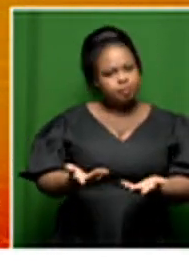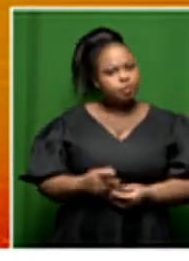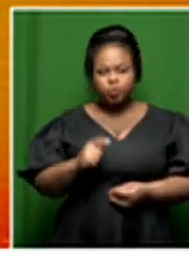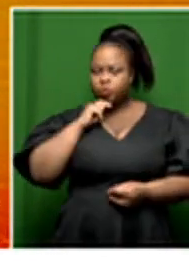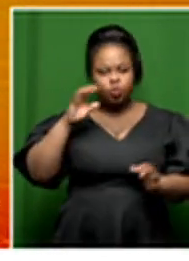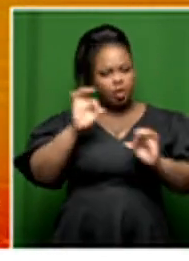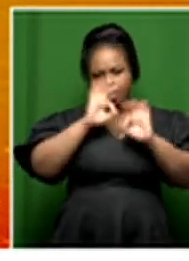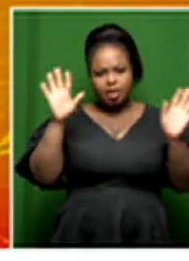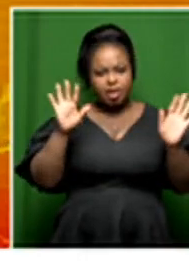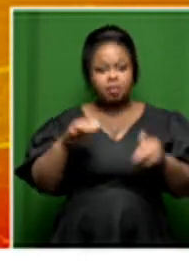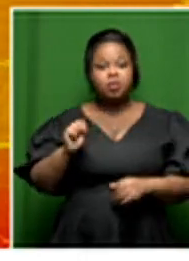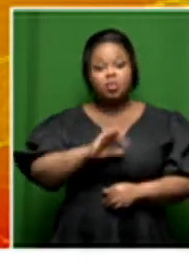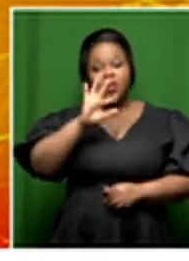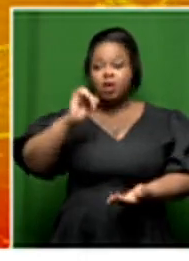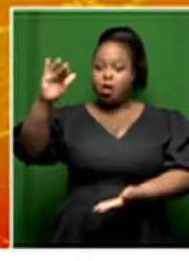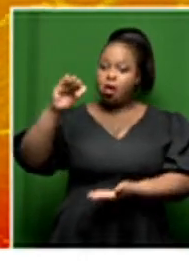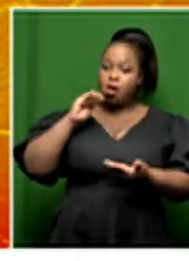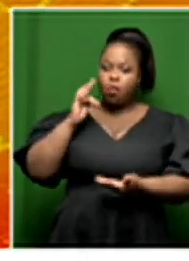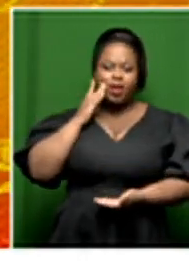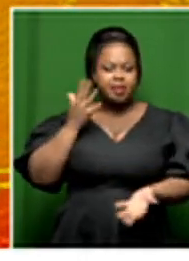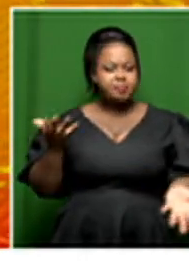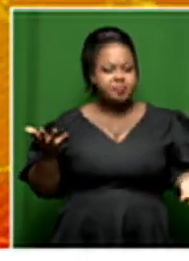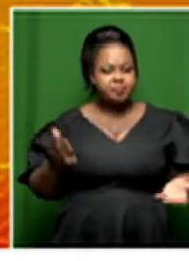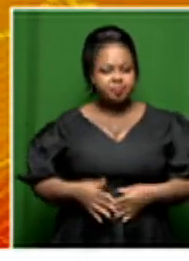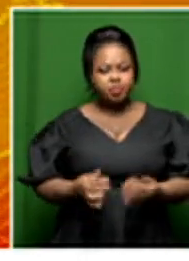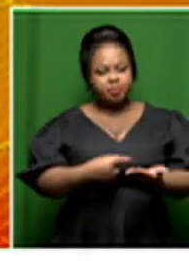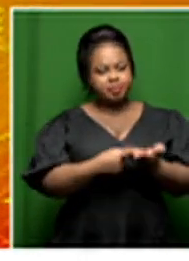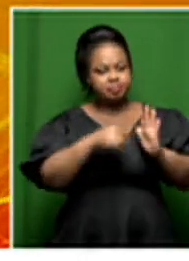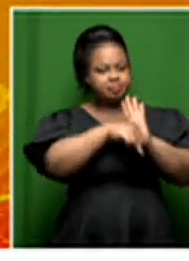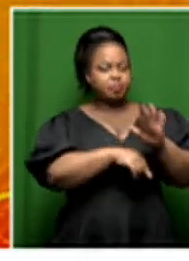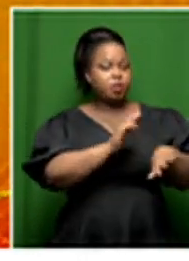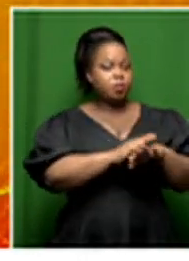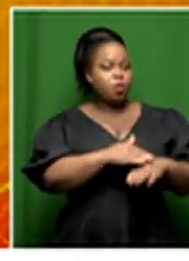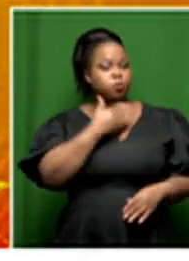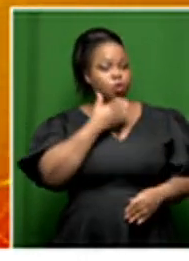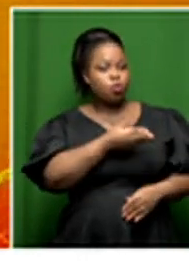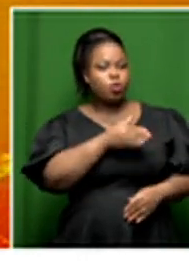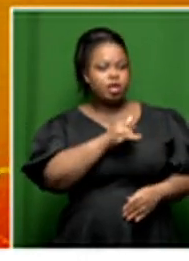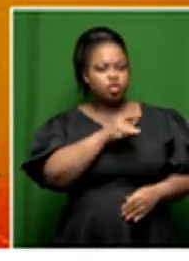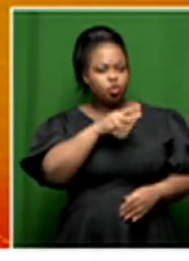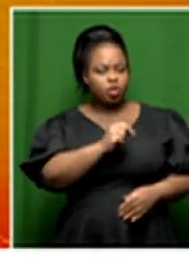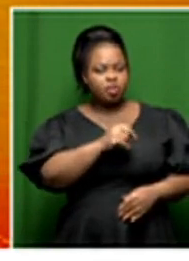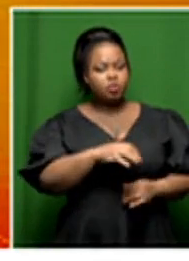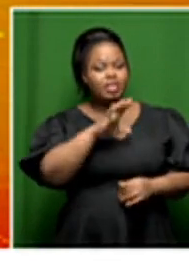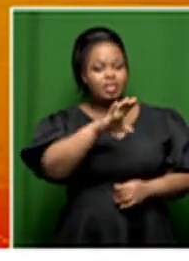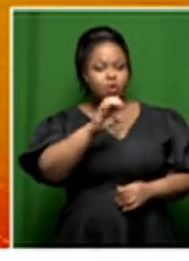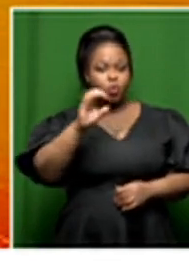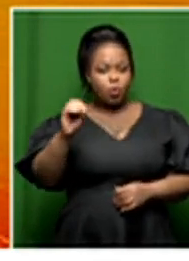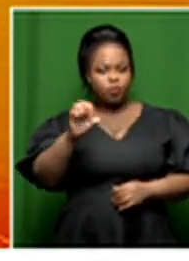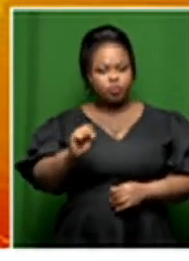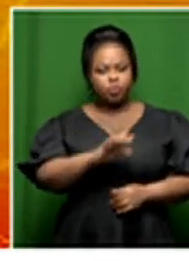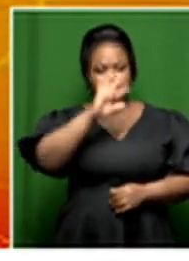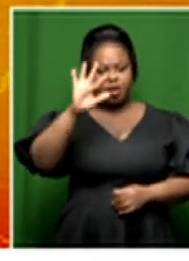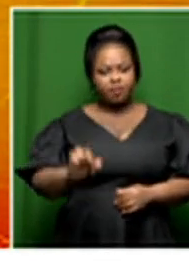yet clear when the country will receive its consignment. So to discuss this, we are joined by Anton Arendse, who is the COO of